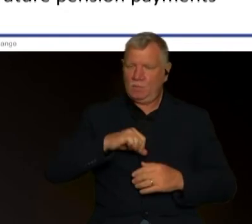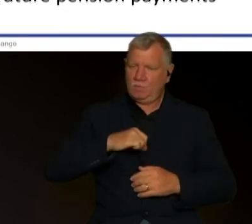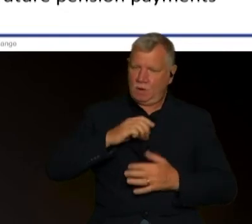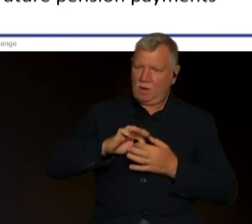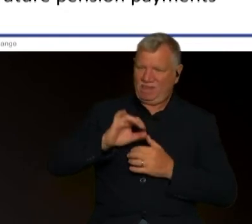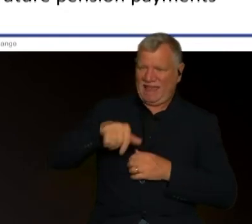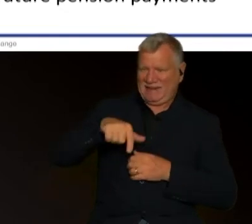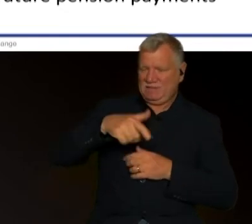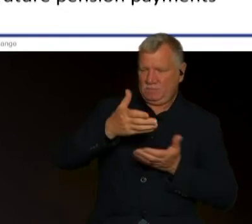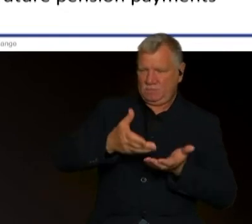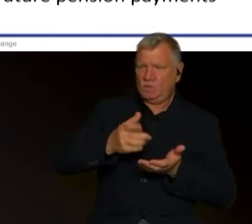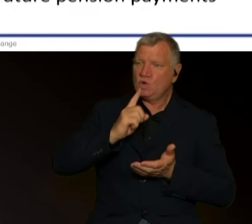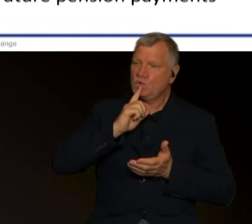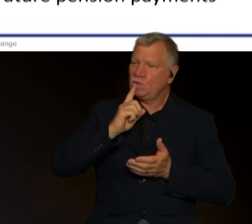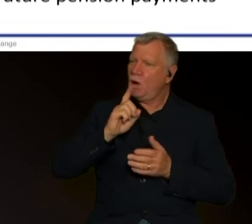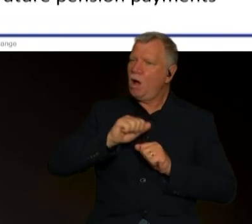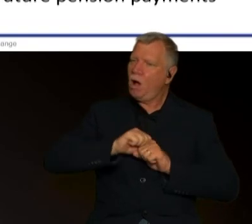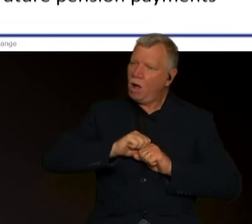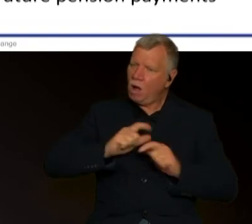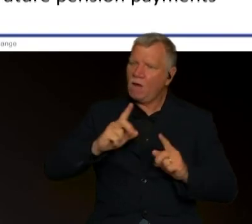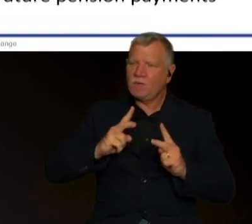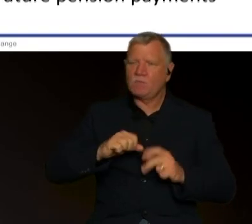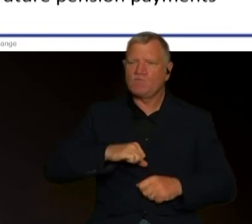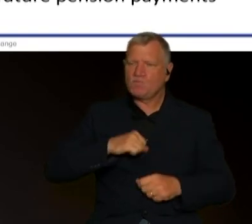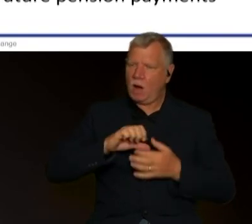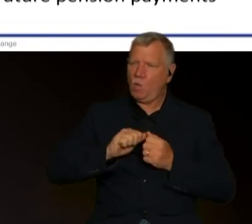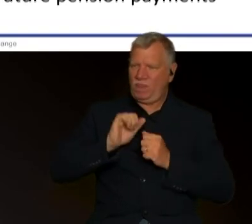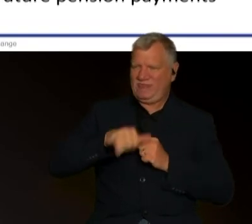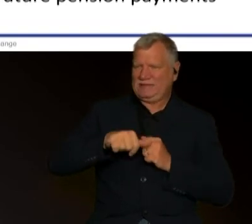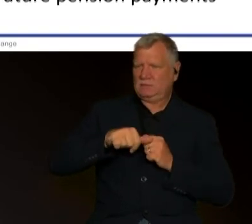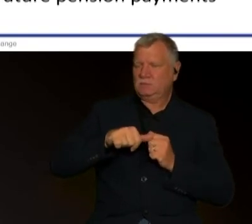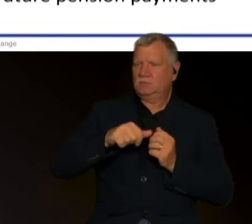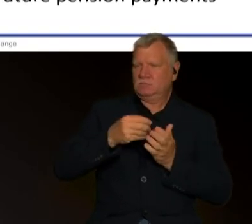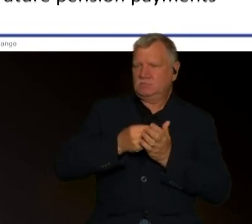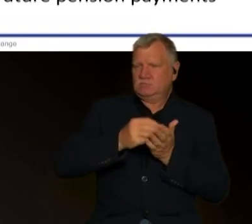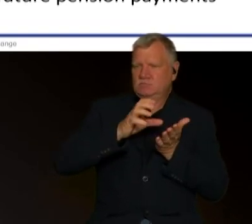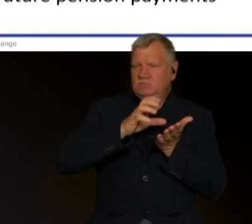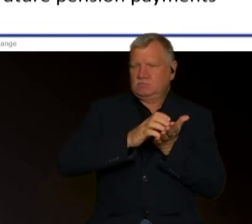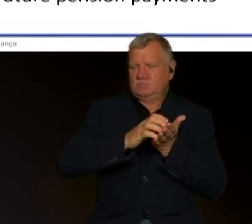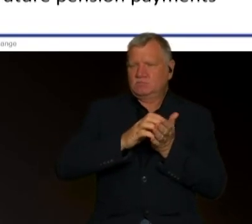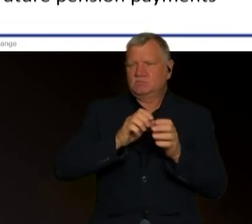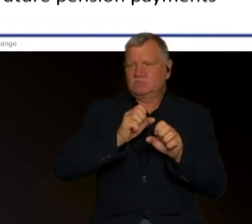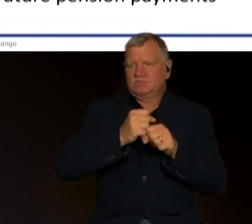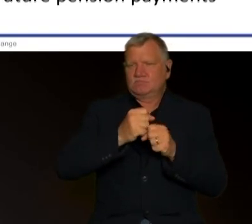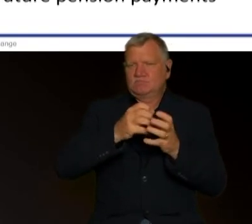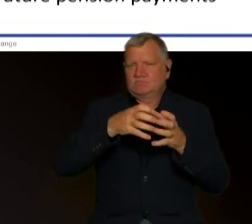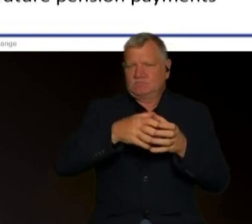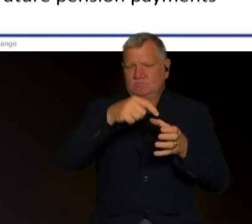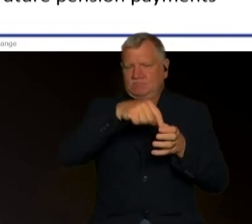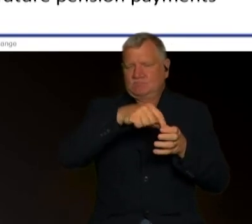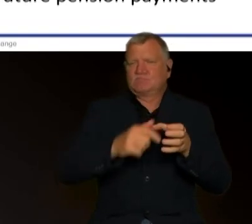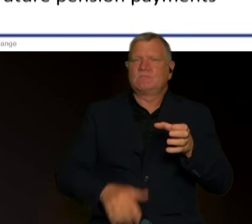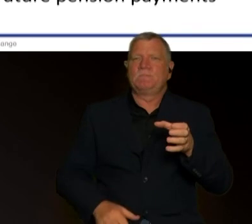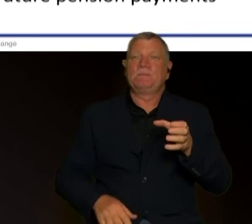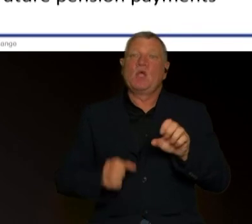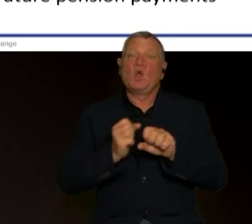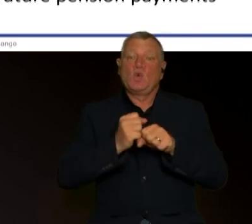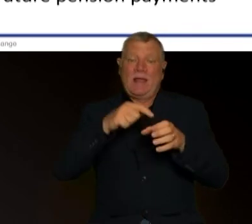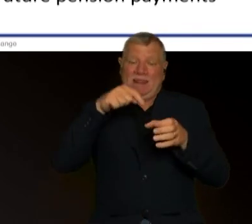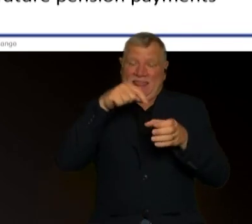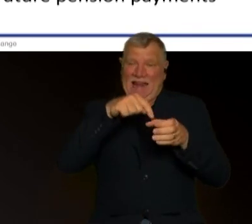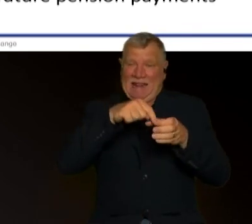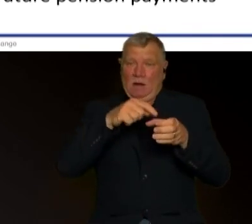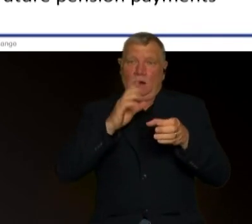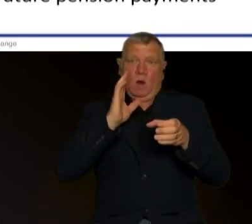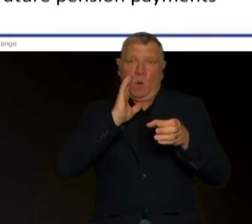entity. You should all be very proud of this entity that you created. First, by creating this entity,